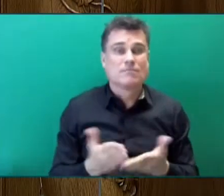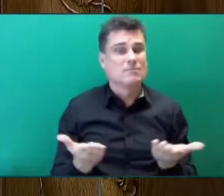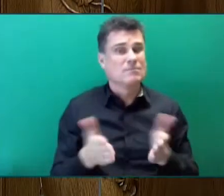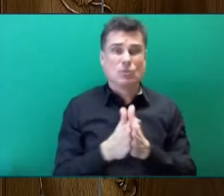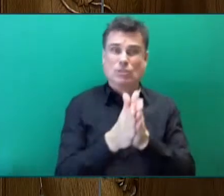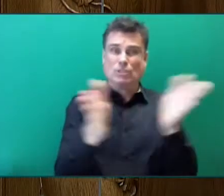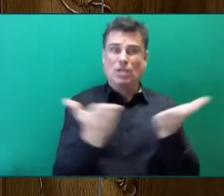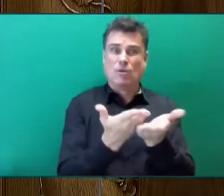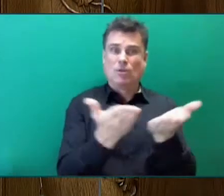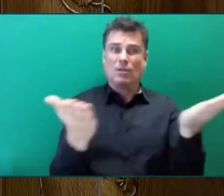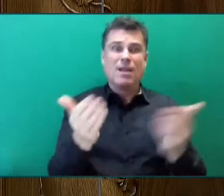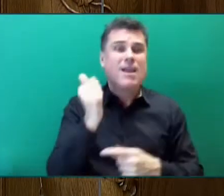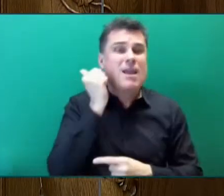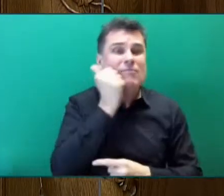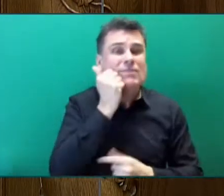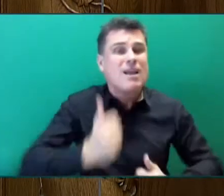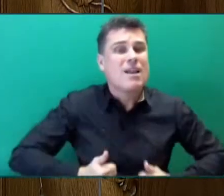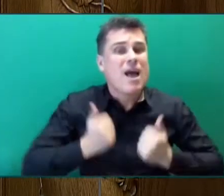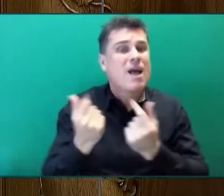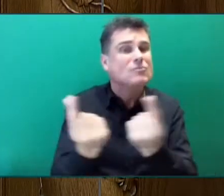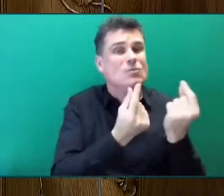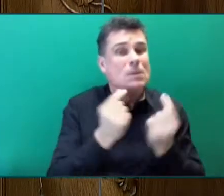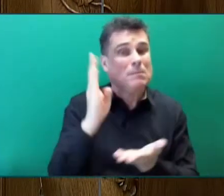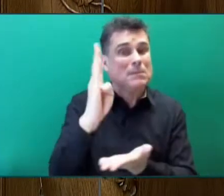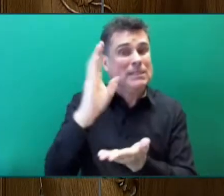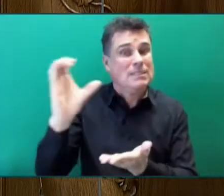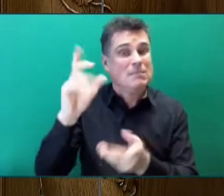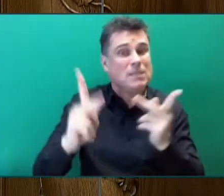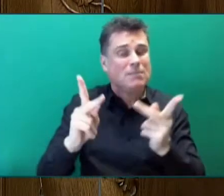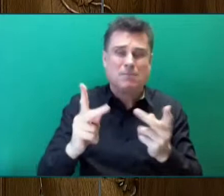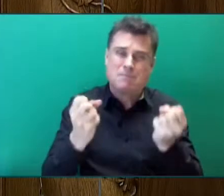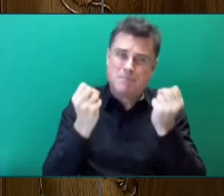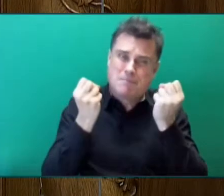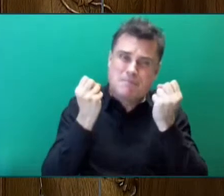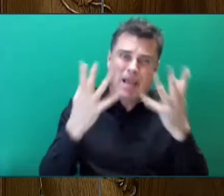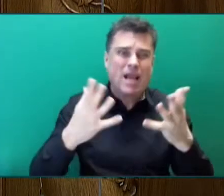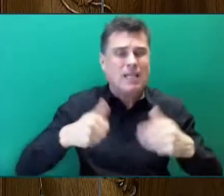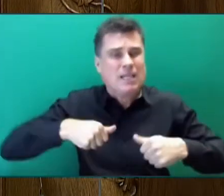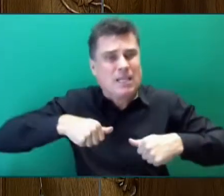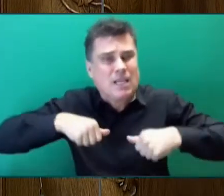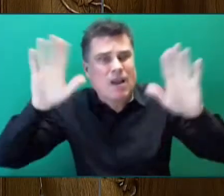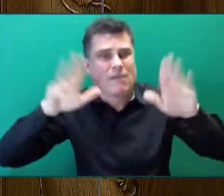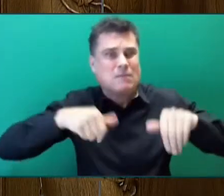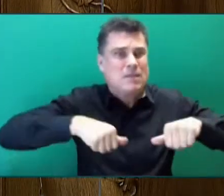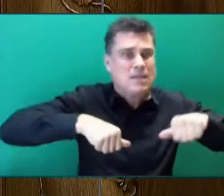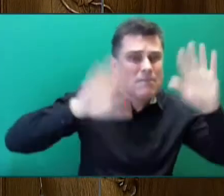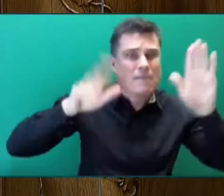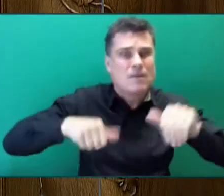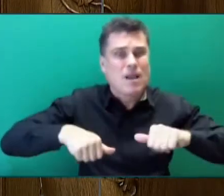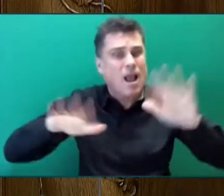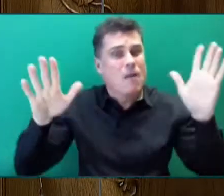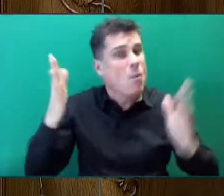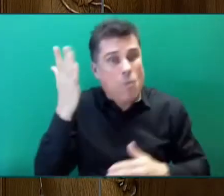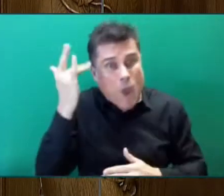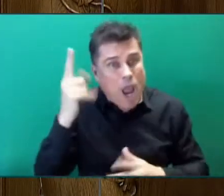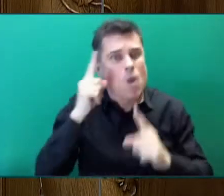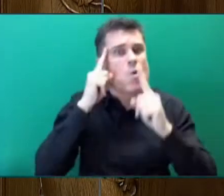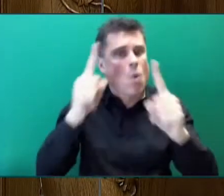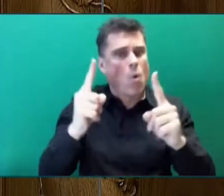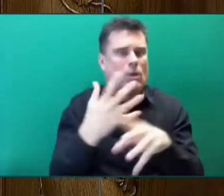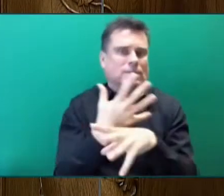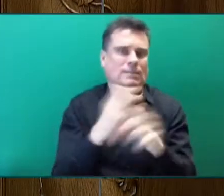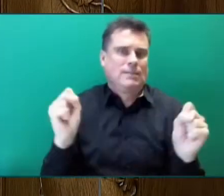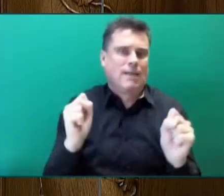their communities safe. Overwhelmingly, British Columbians have united behind frontline caregivers and